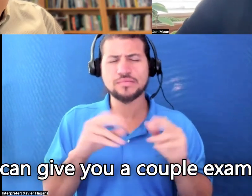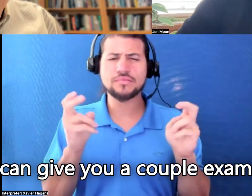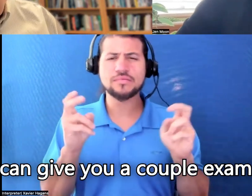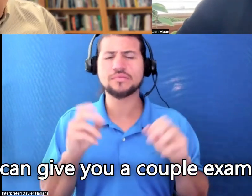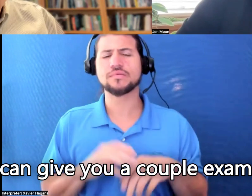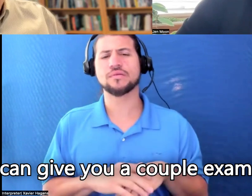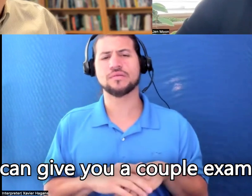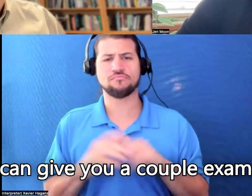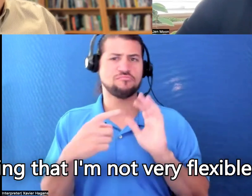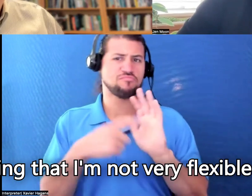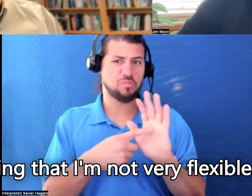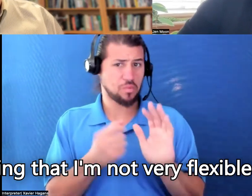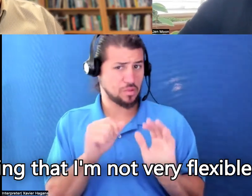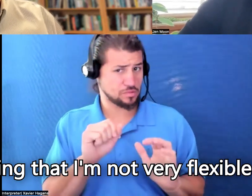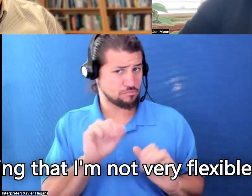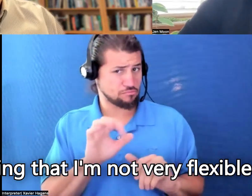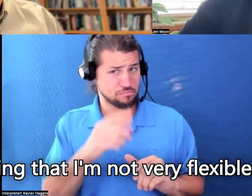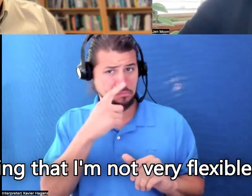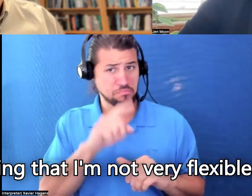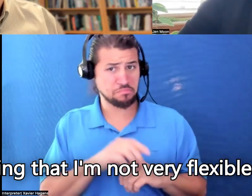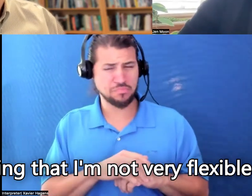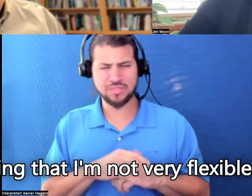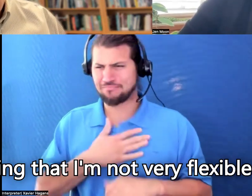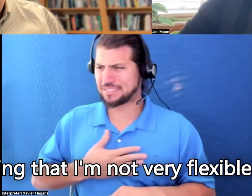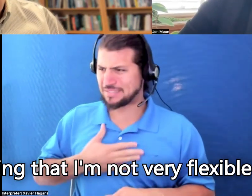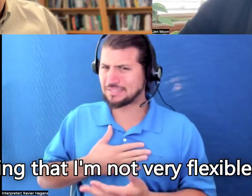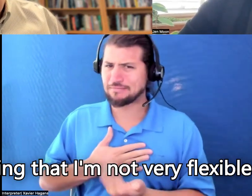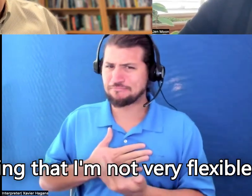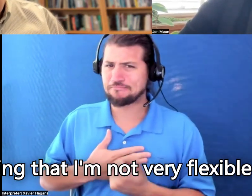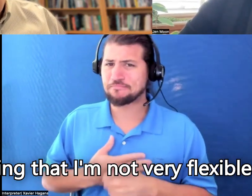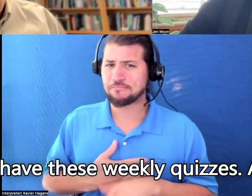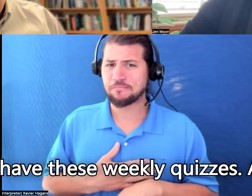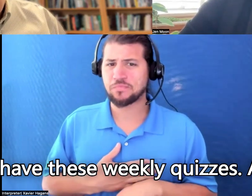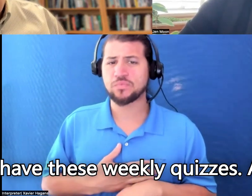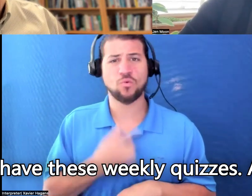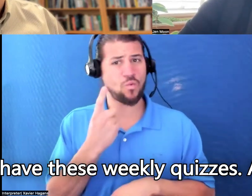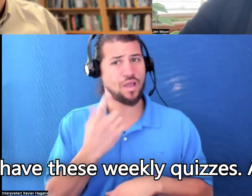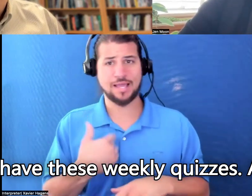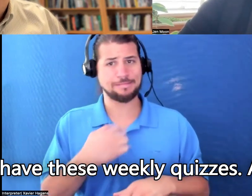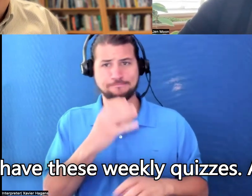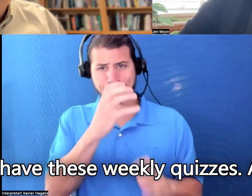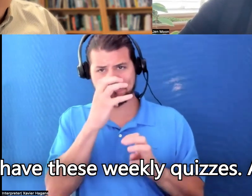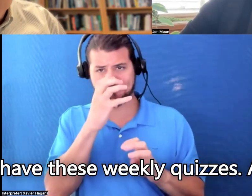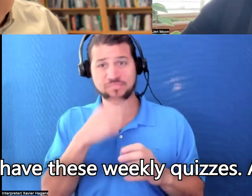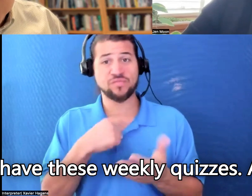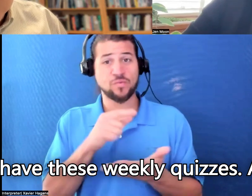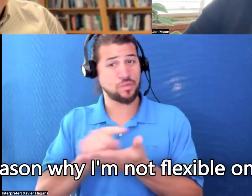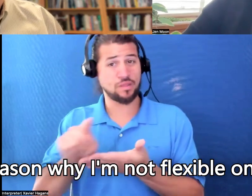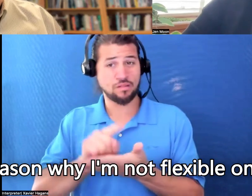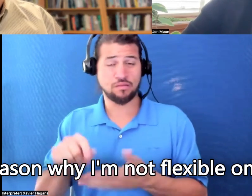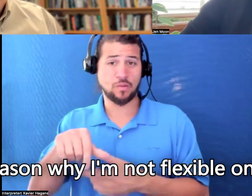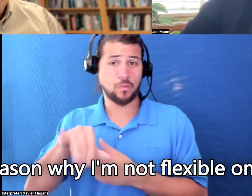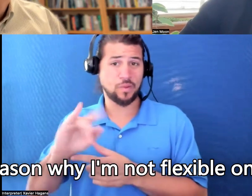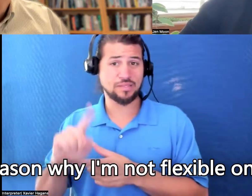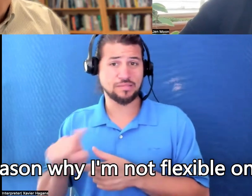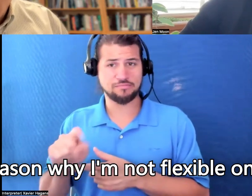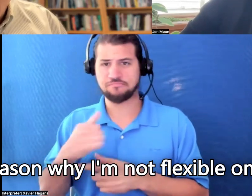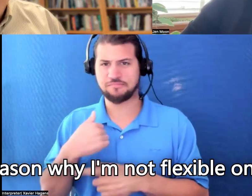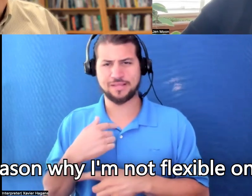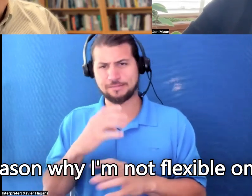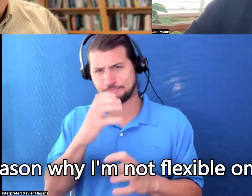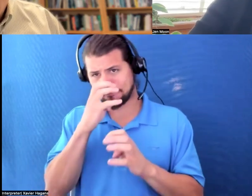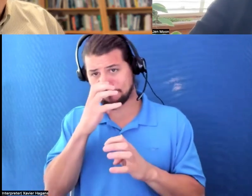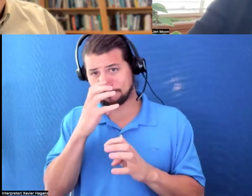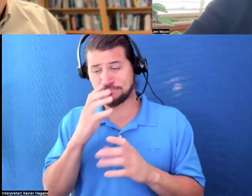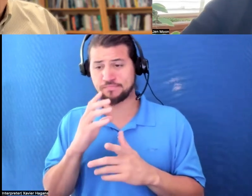examples. Please. One thing that I'm not very flexible about is I have these weekly quizzes. And the reason why I'm not flexible on